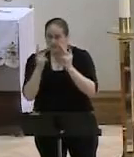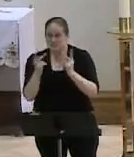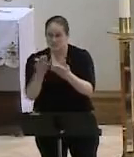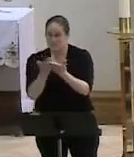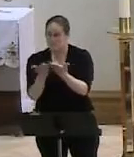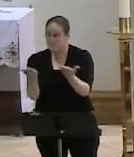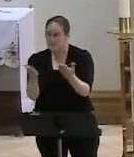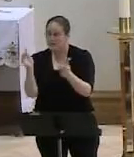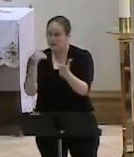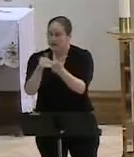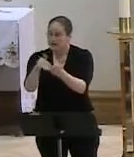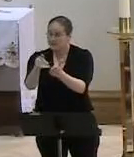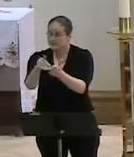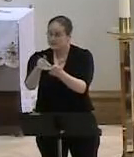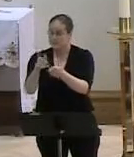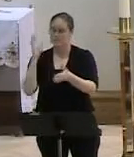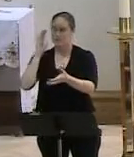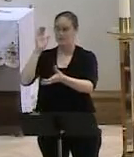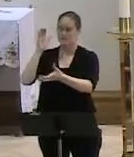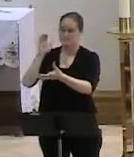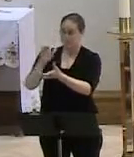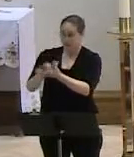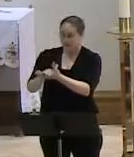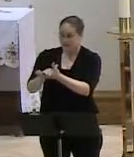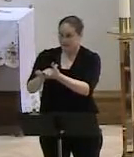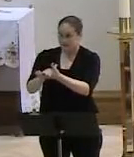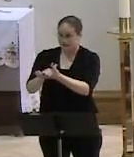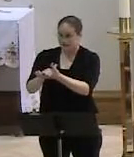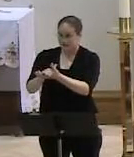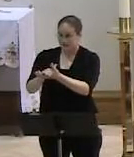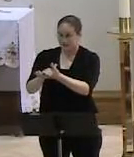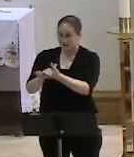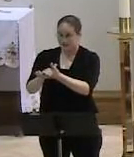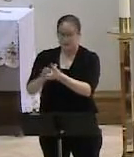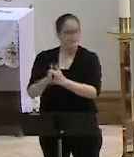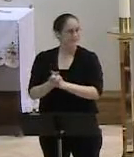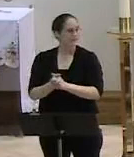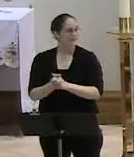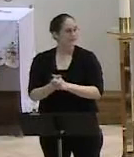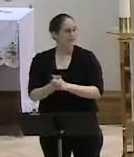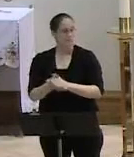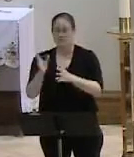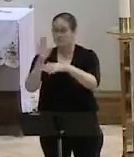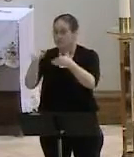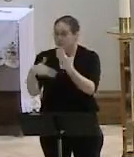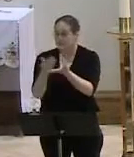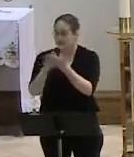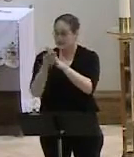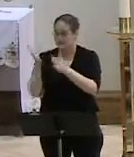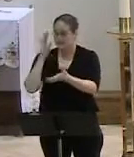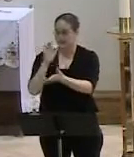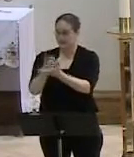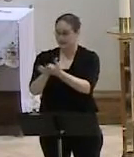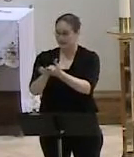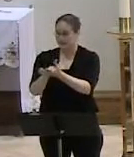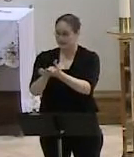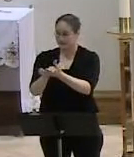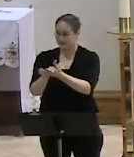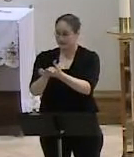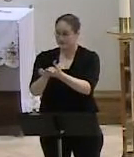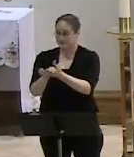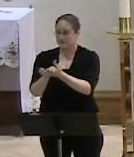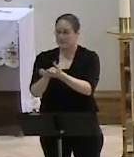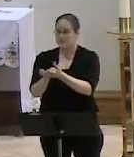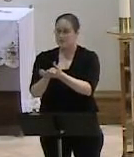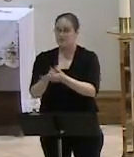often than when you get married. Because I suppose many of you will get married. And God, please, that you will